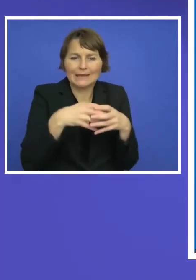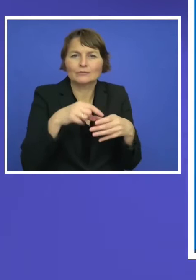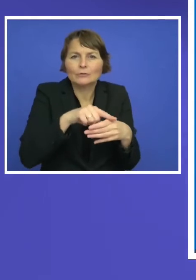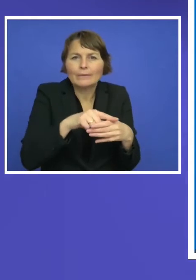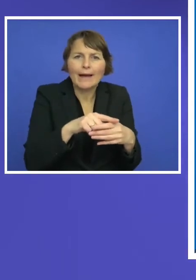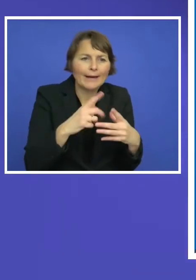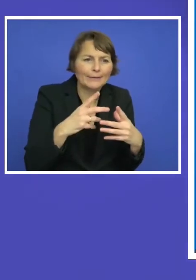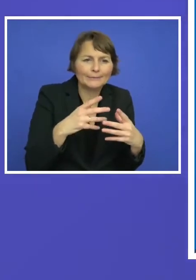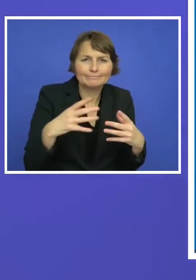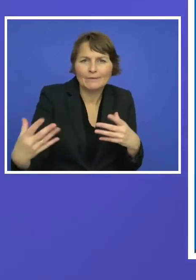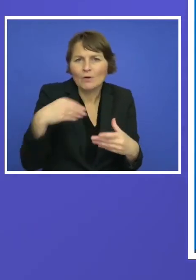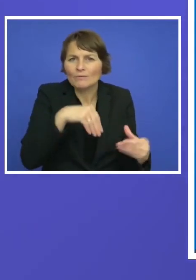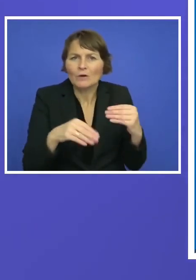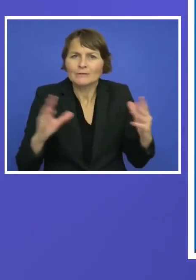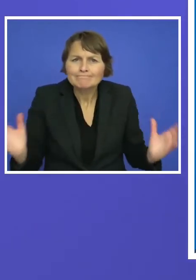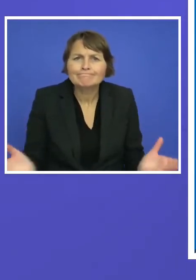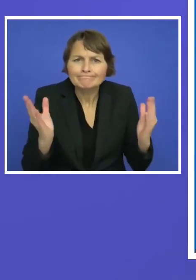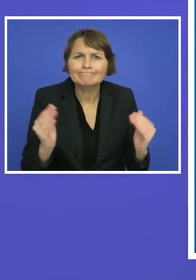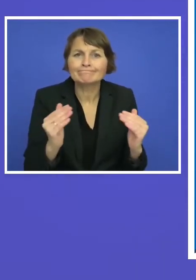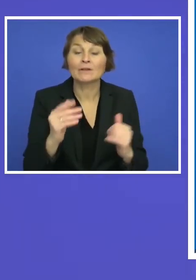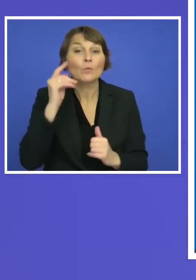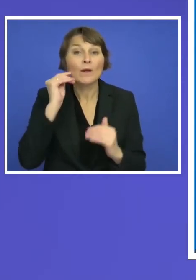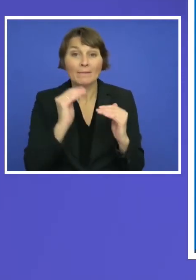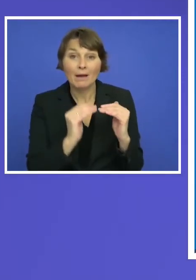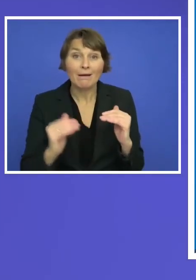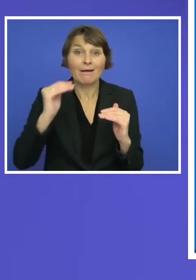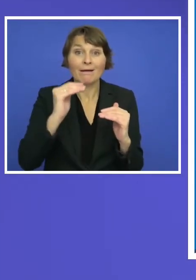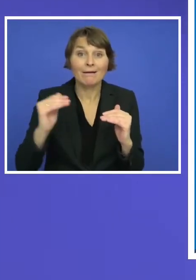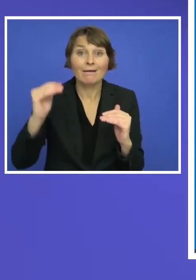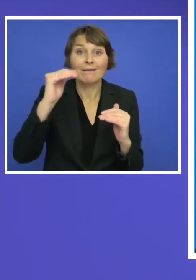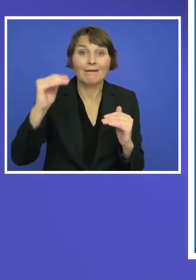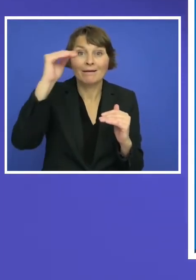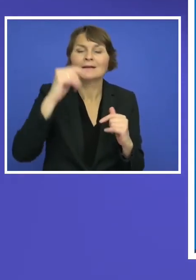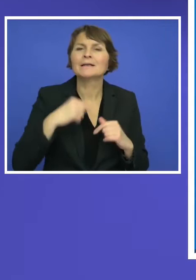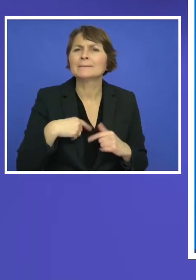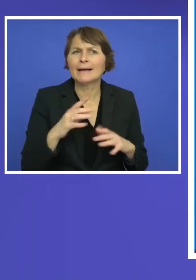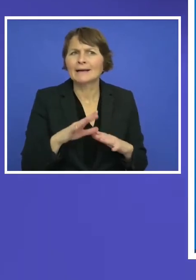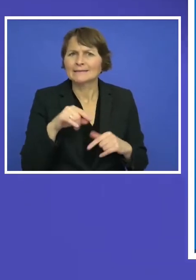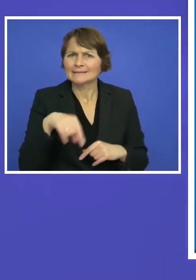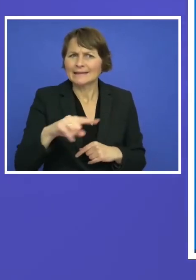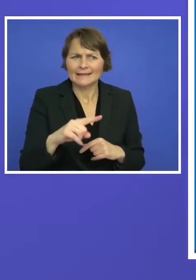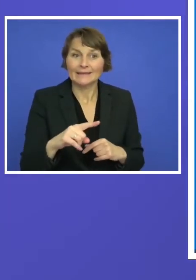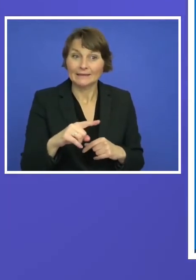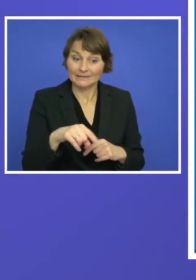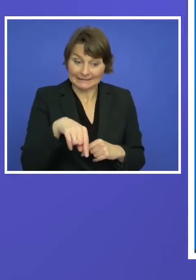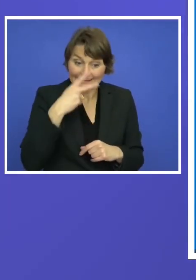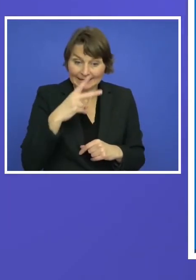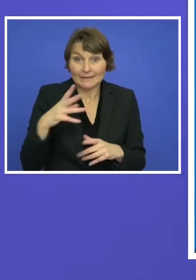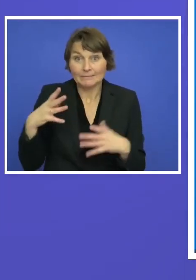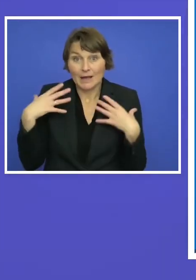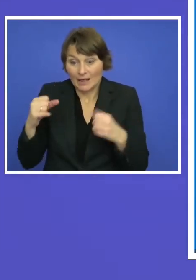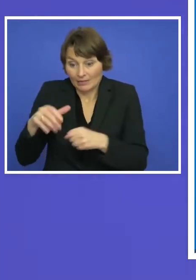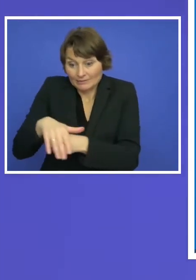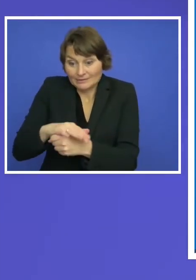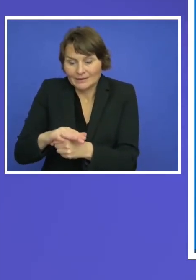just, policies are in place in the health sector, but are they in place in the other sectors? How do we make sure that women